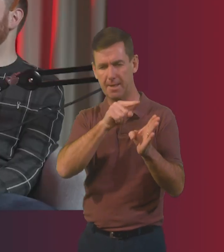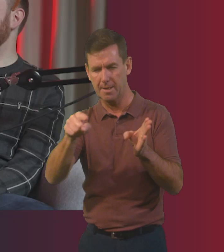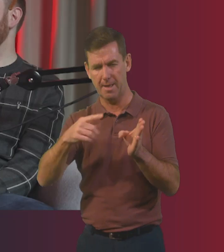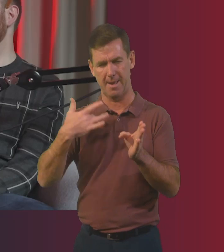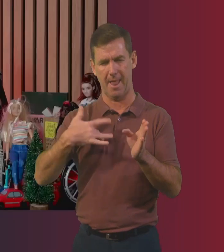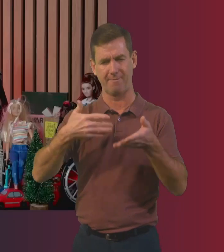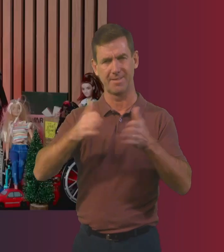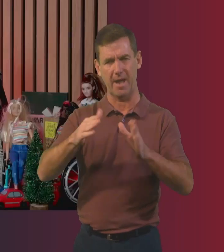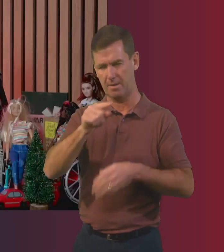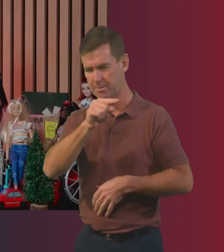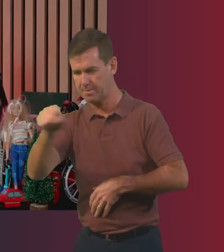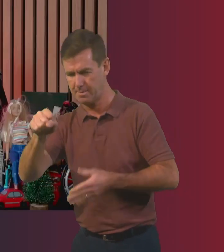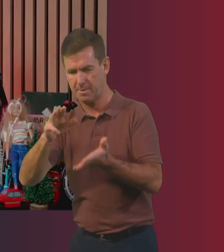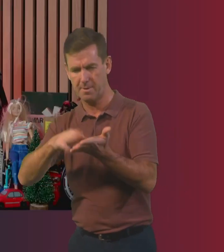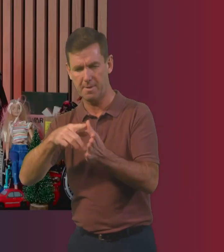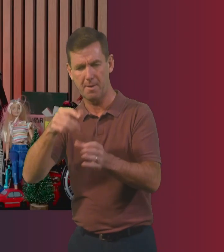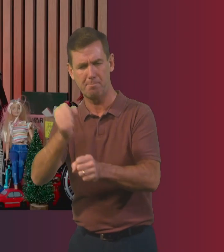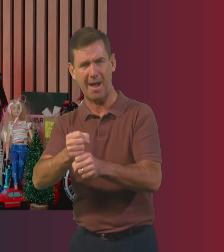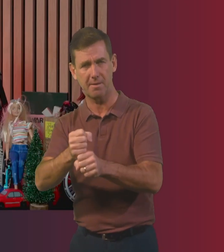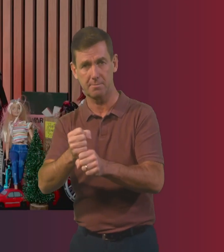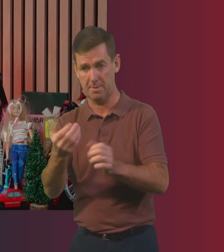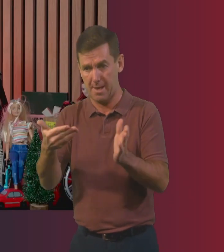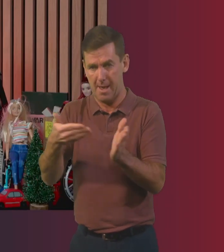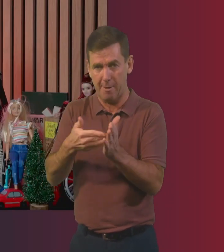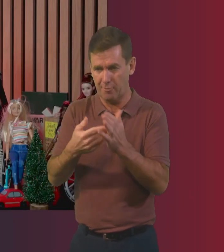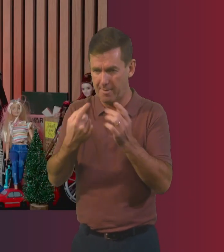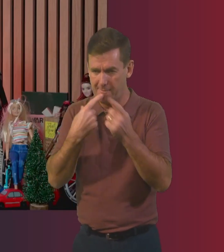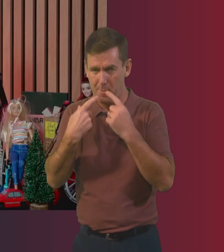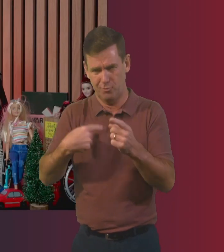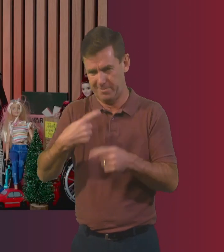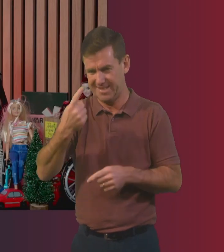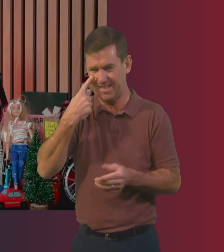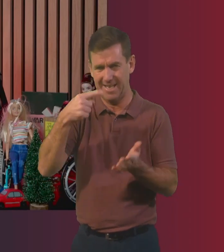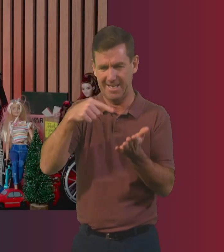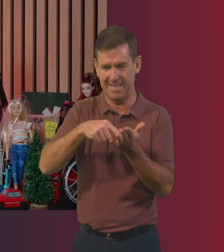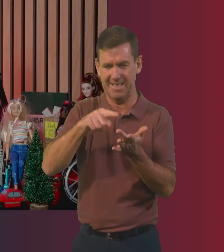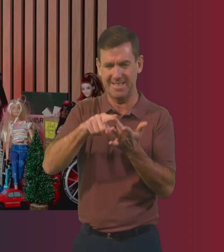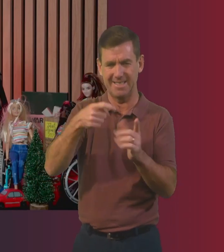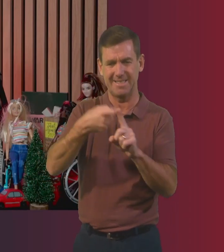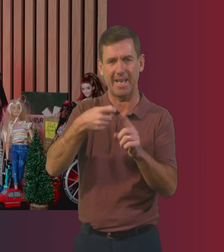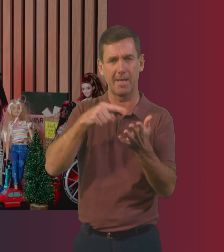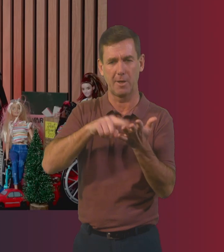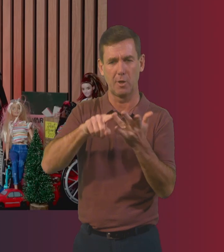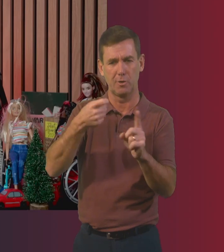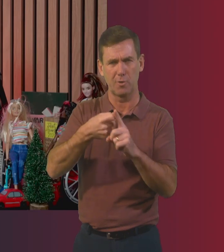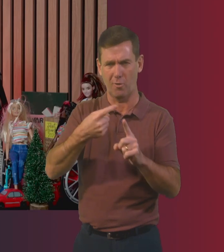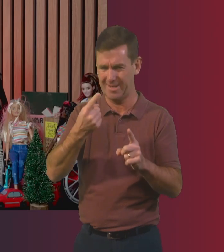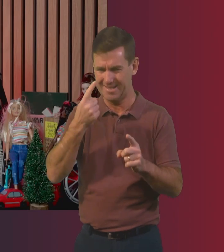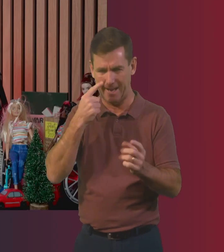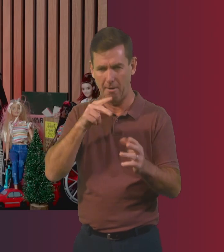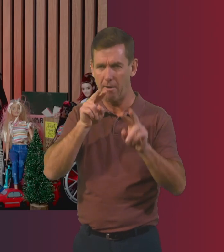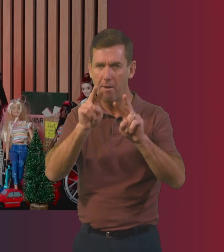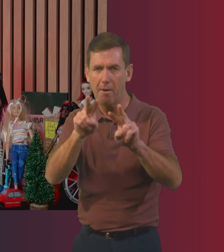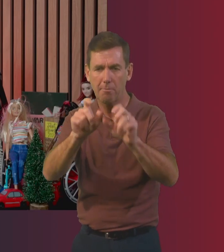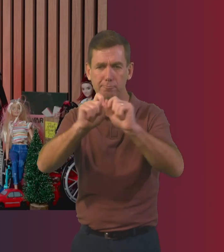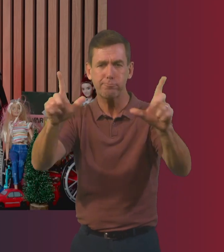Motability_lifestyle_mag. And for some behind-the-scenes content, follow us on TikTok at Motability Lifestyle Mag. You can also watch